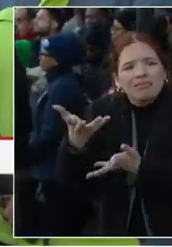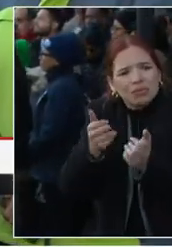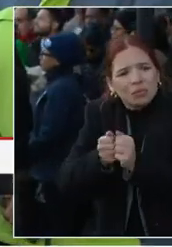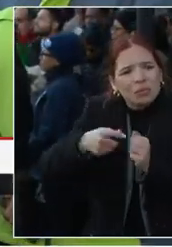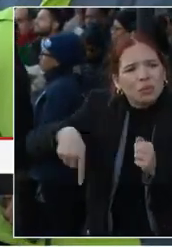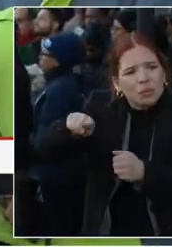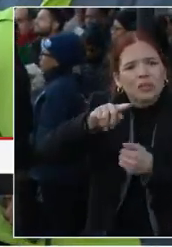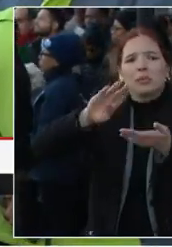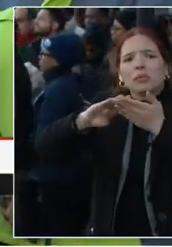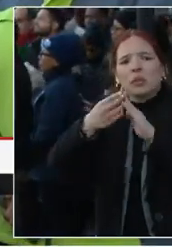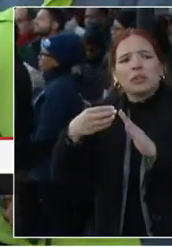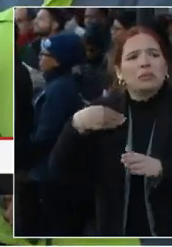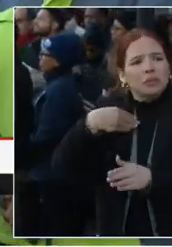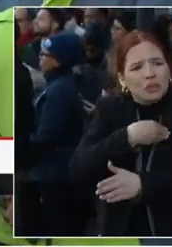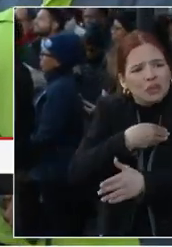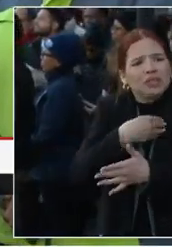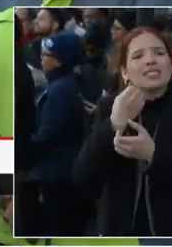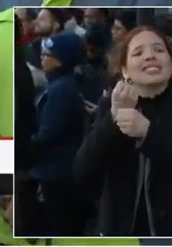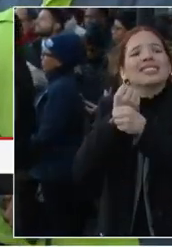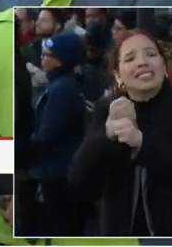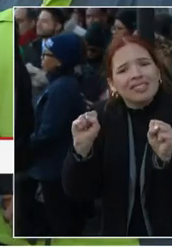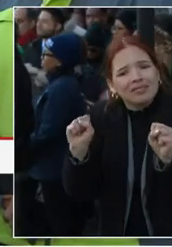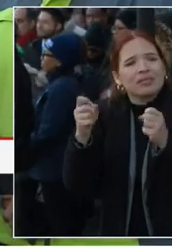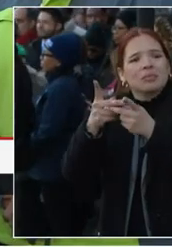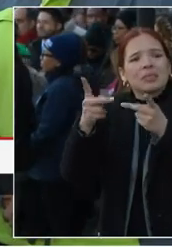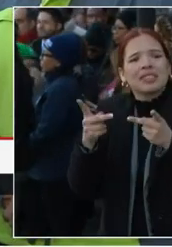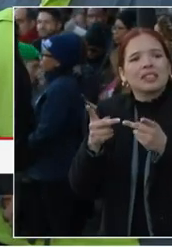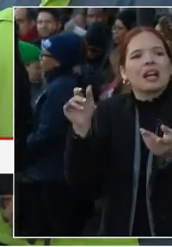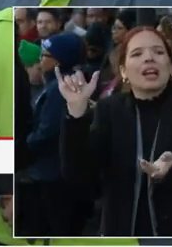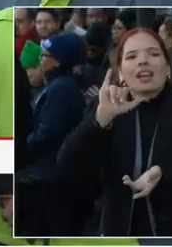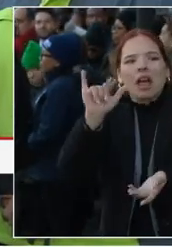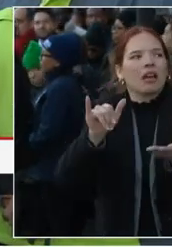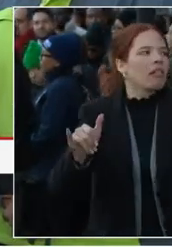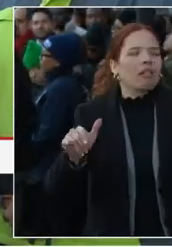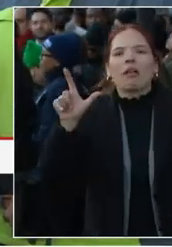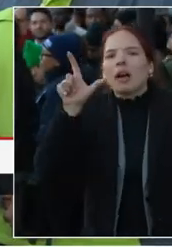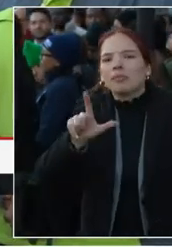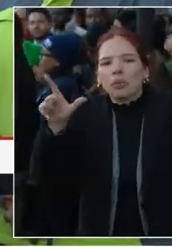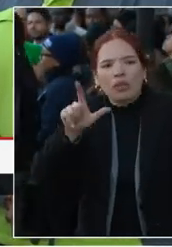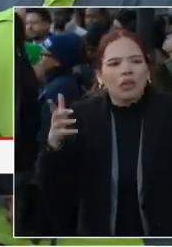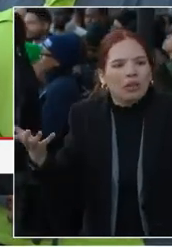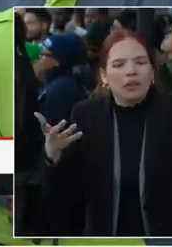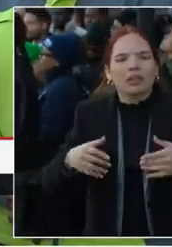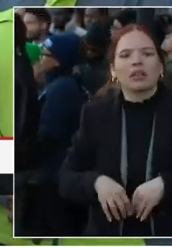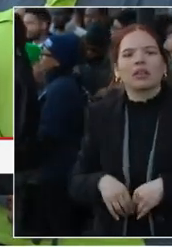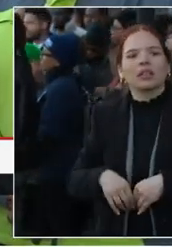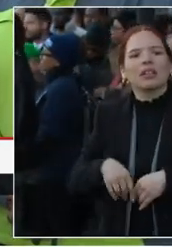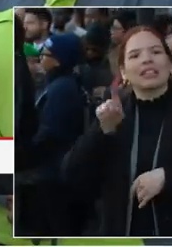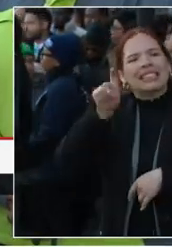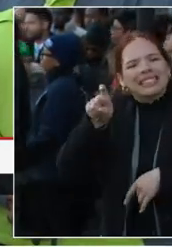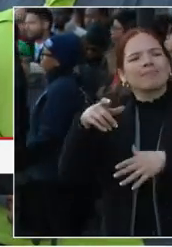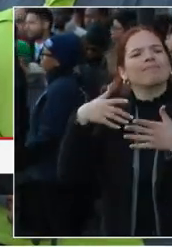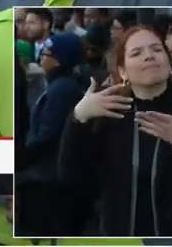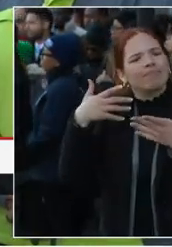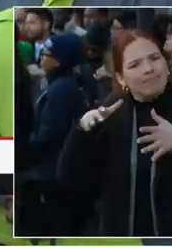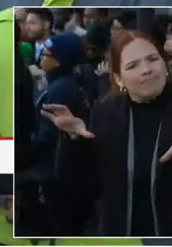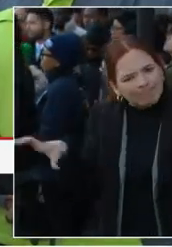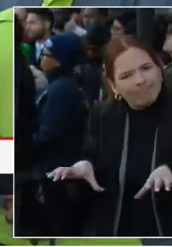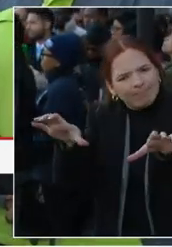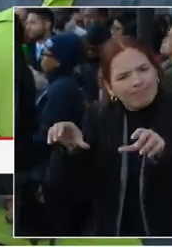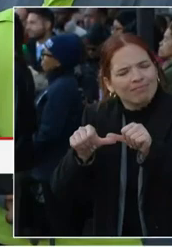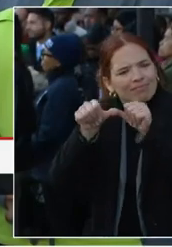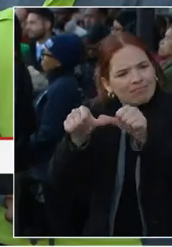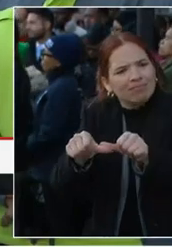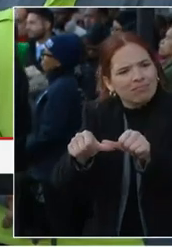community members in safe spaces and places like libraries, right? And we have to continue to do that. I would also invite you to follow us on our